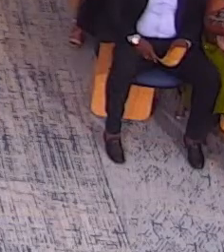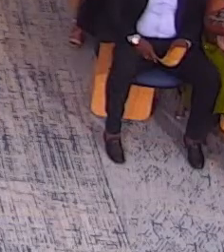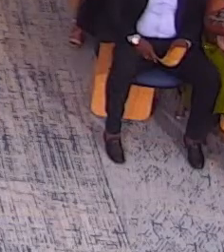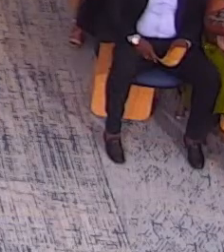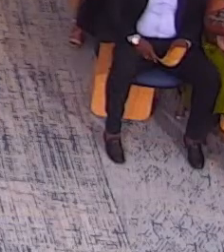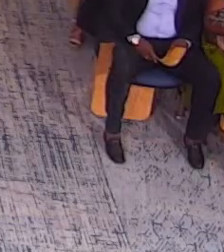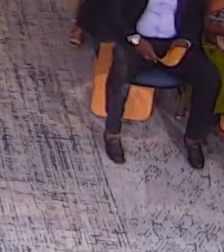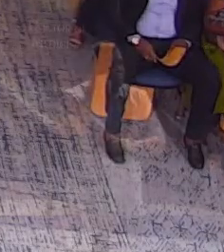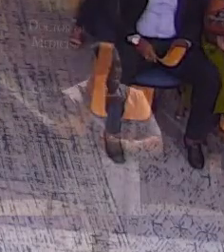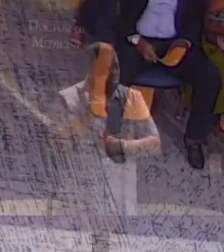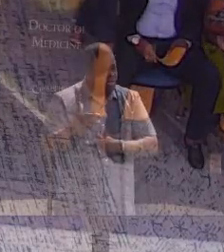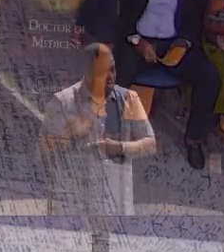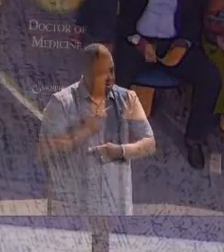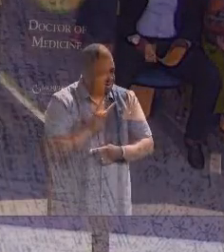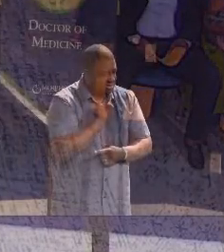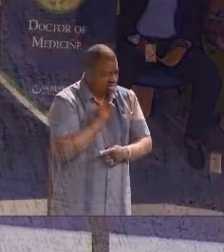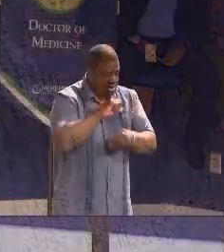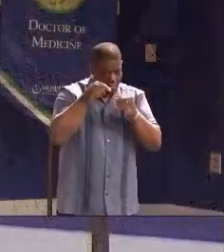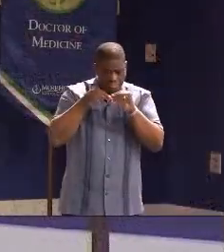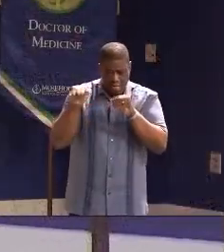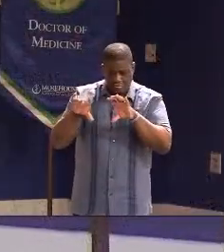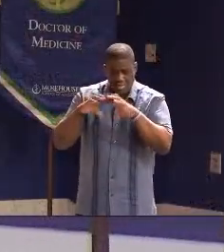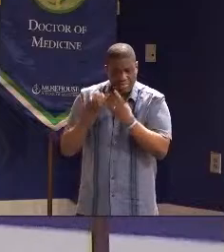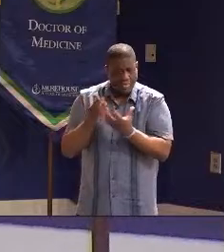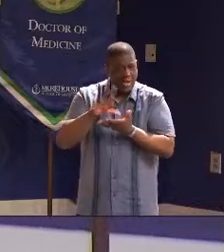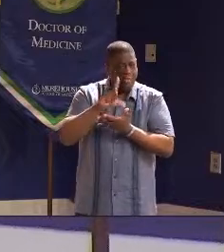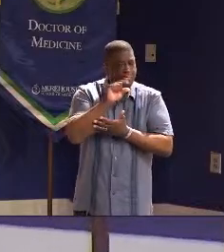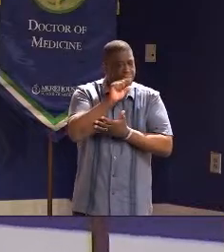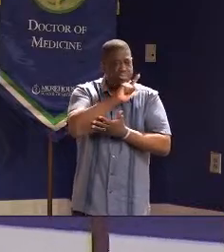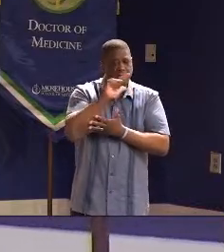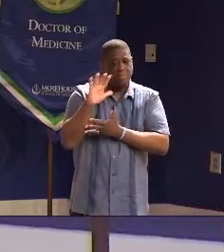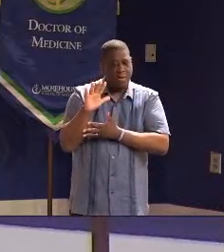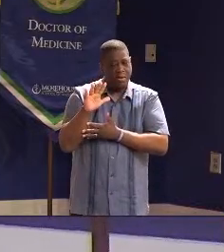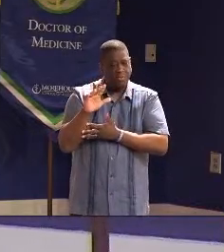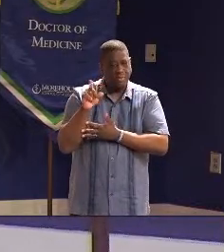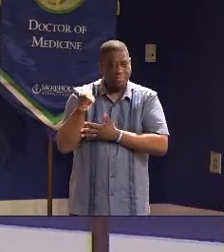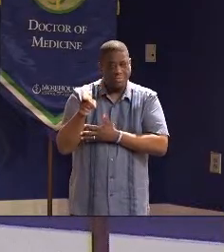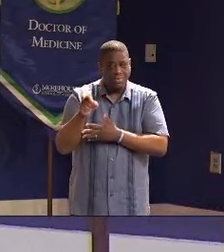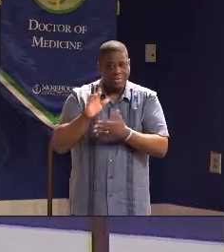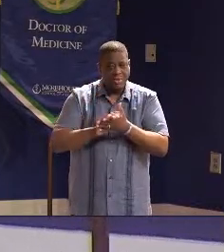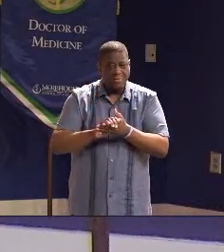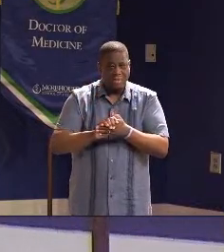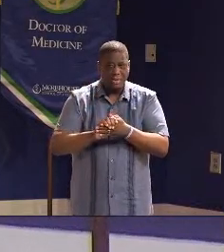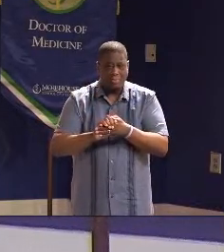One thing I can say about the class of 2025 is they are adaptable.